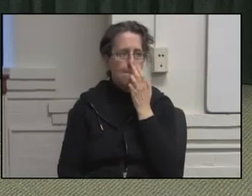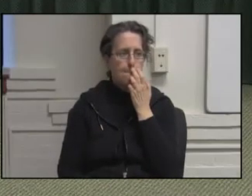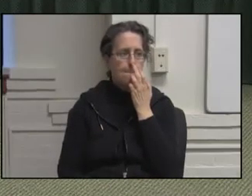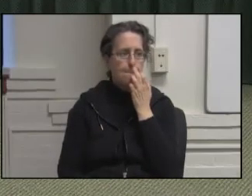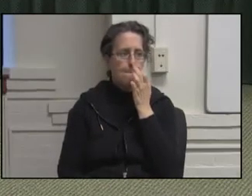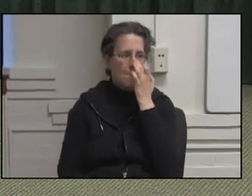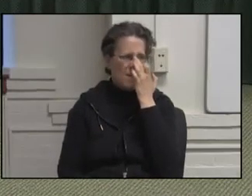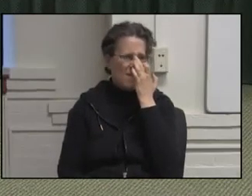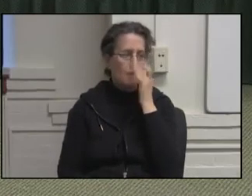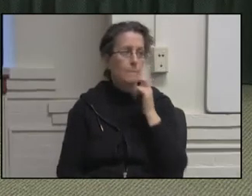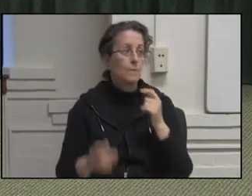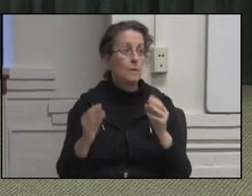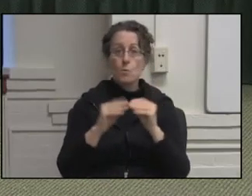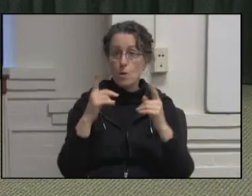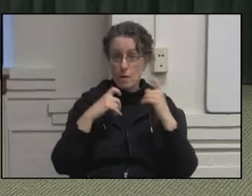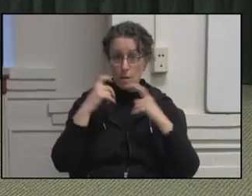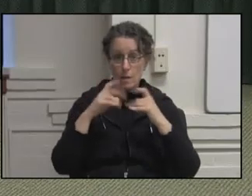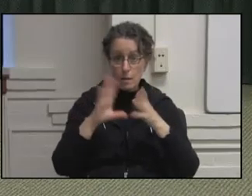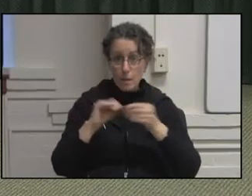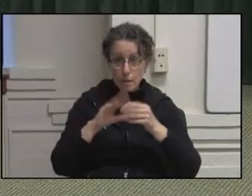Any further questions or comments?